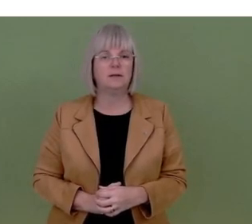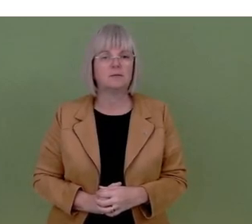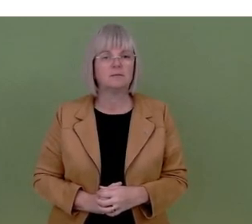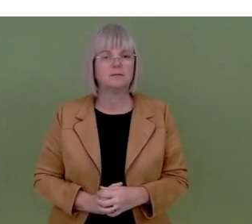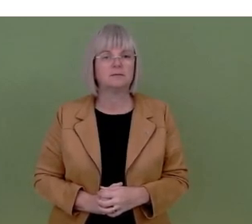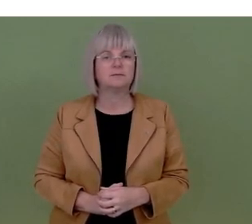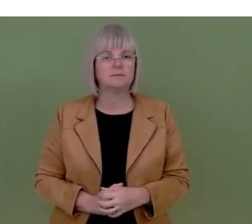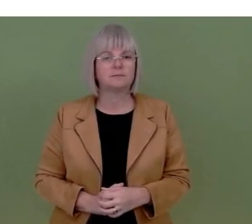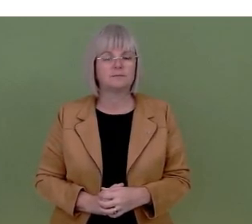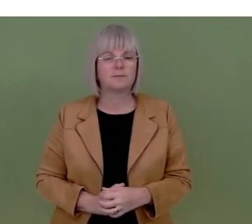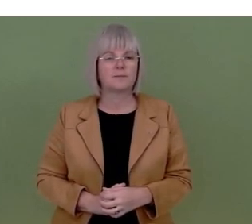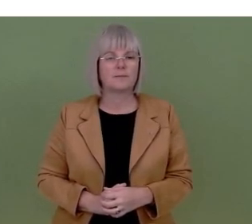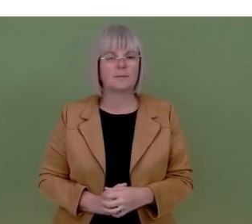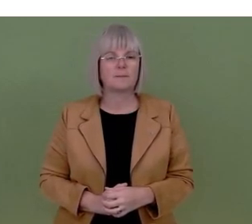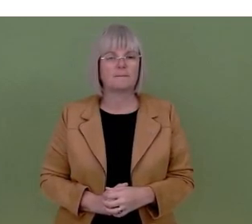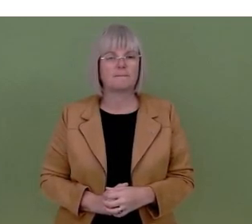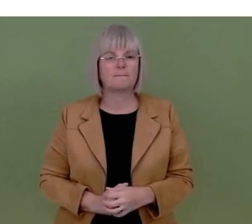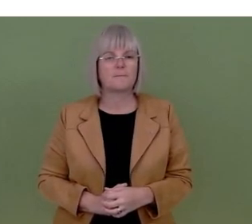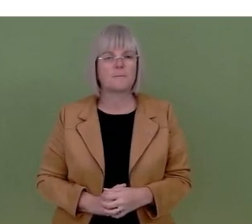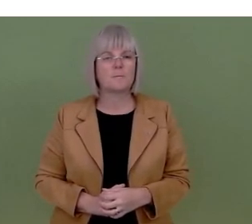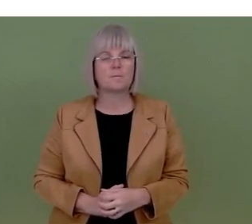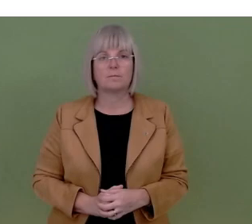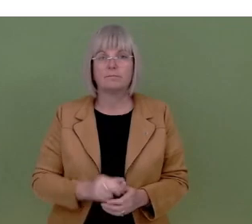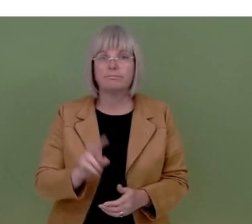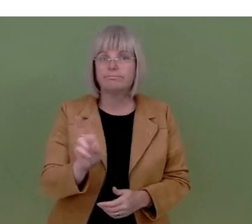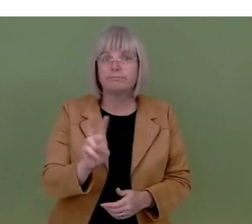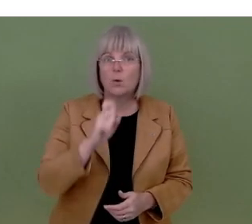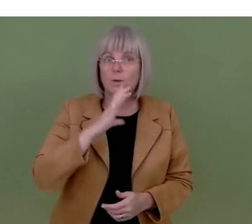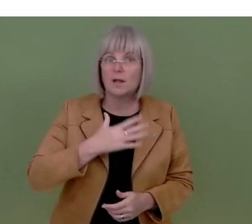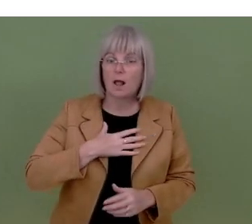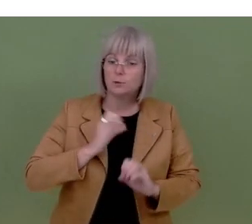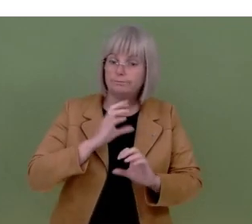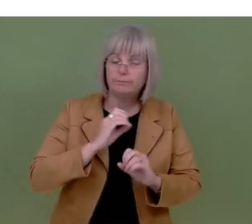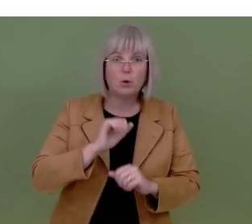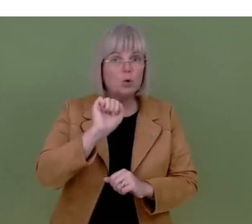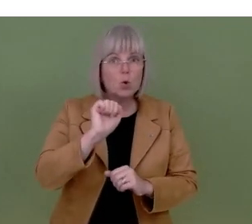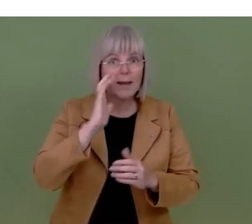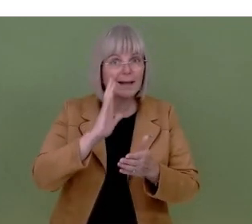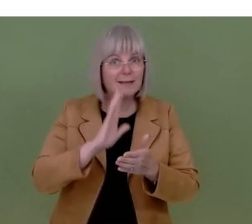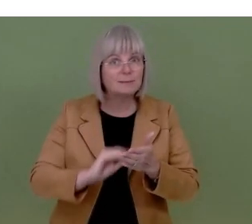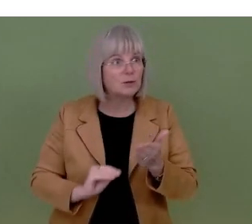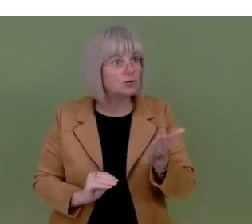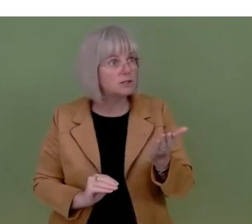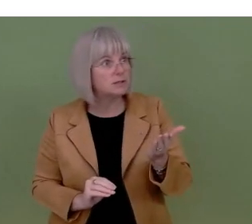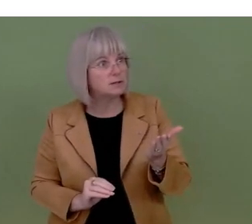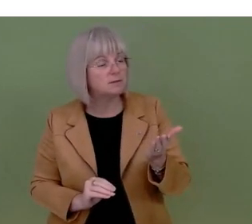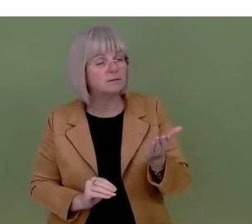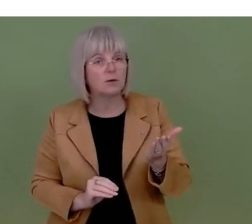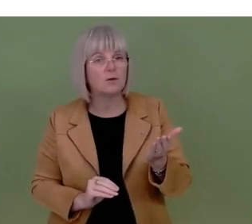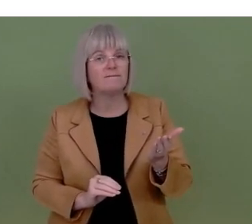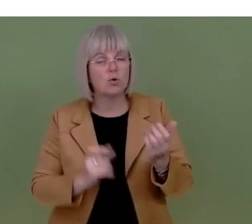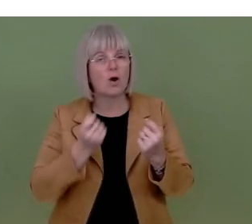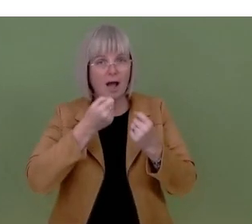Ali and Terry. Do you want to start sharing your experiences of actually understanding the needs for psychological